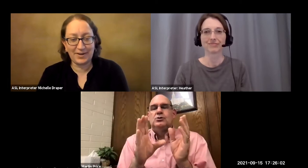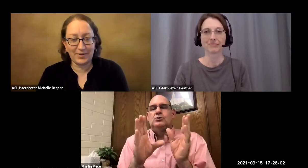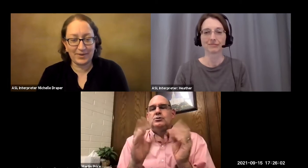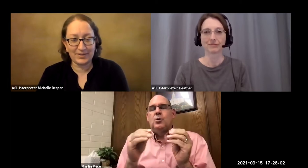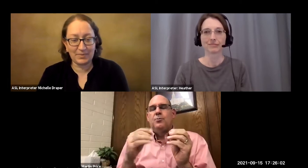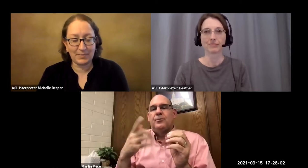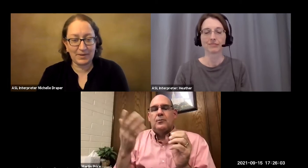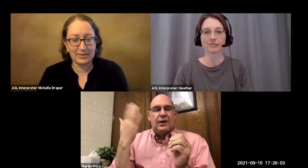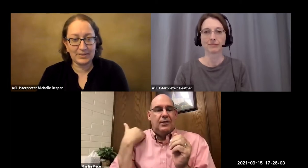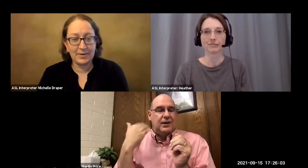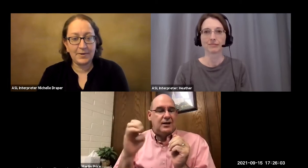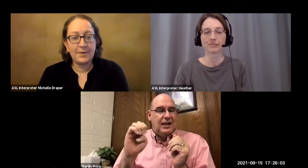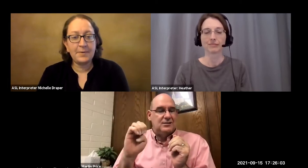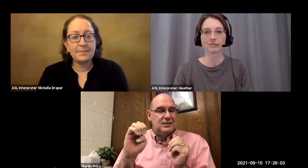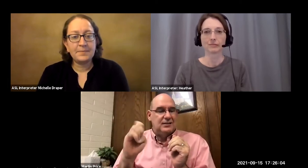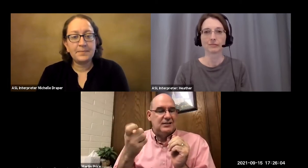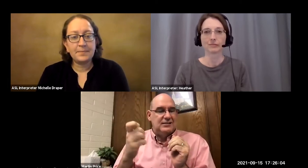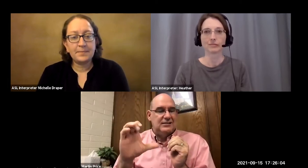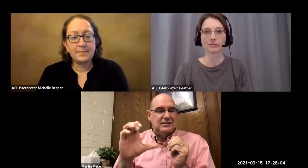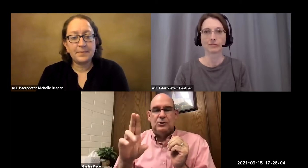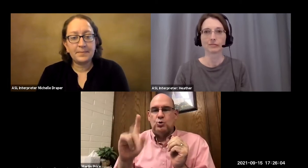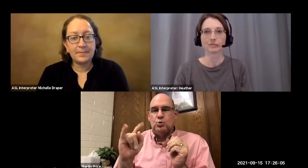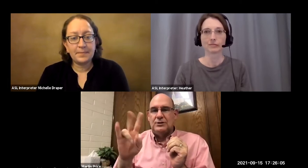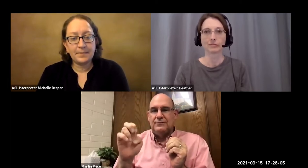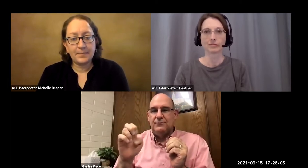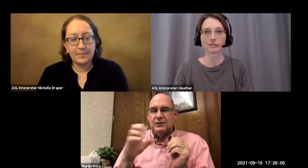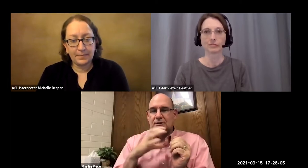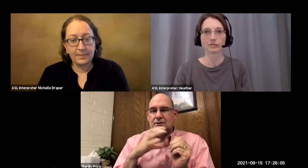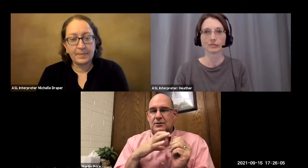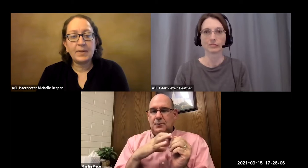what we're going to start with, is some committees.